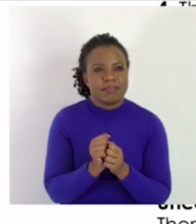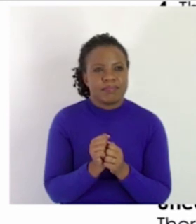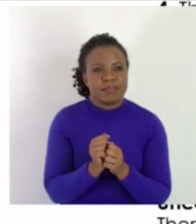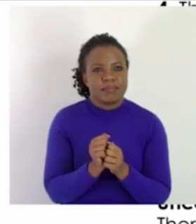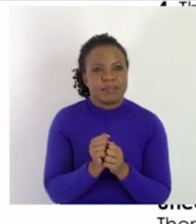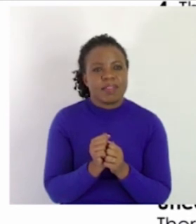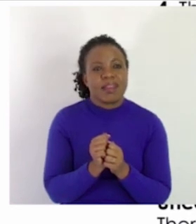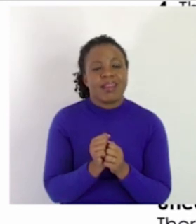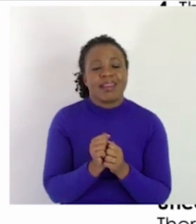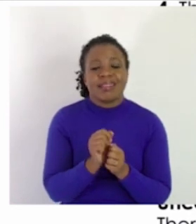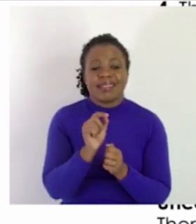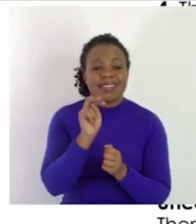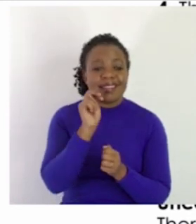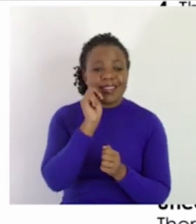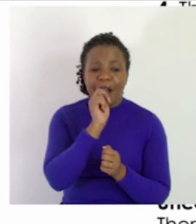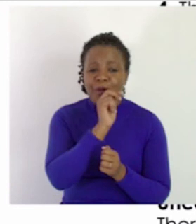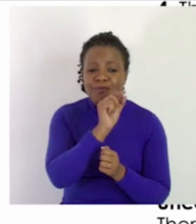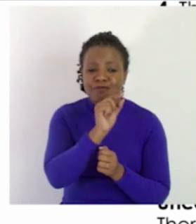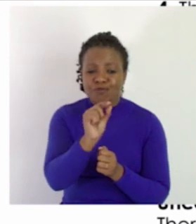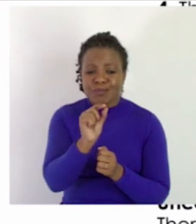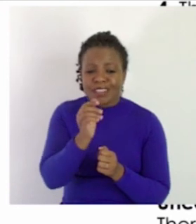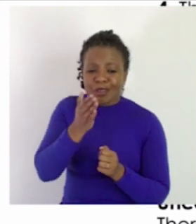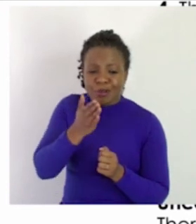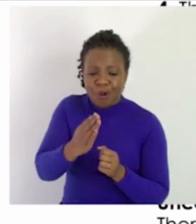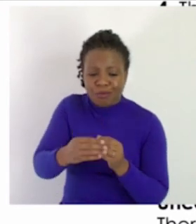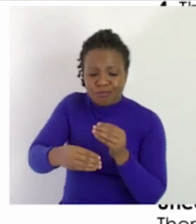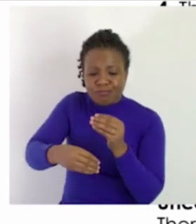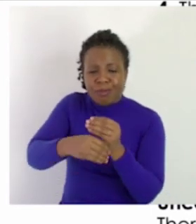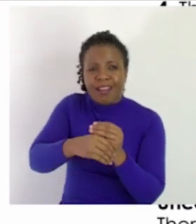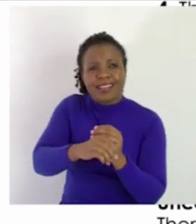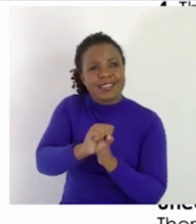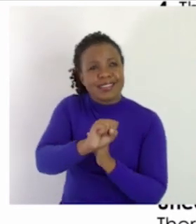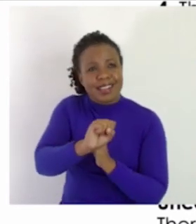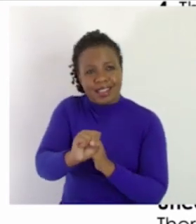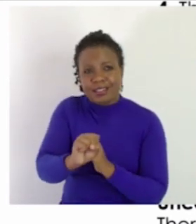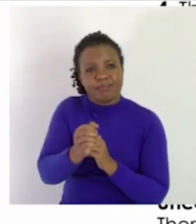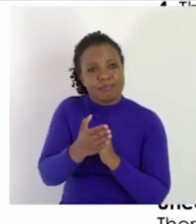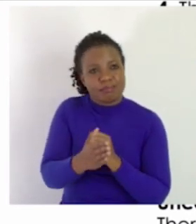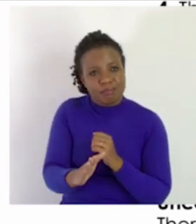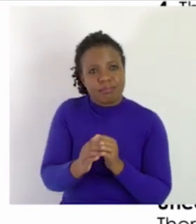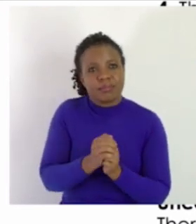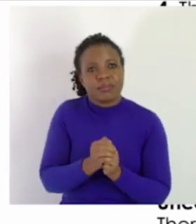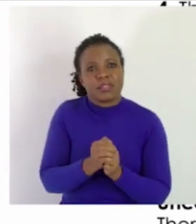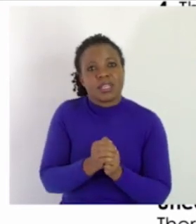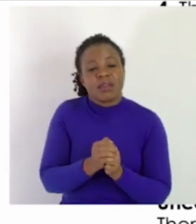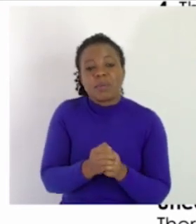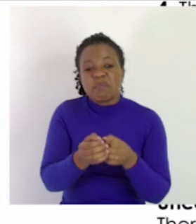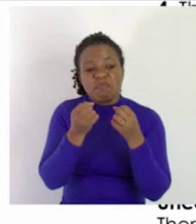They never want an S. Even when there is more than